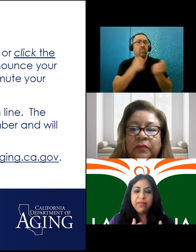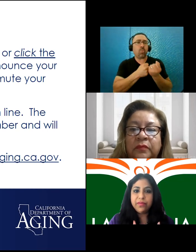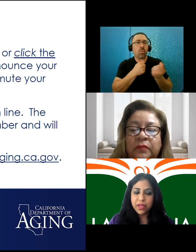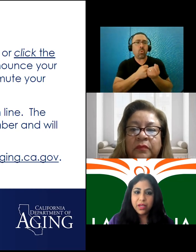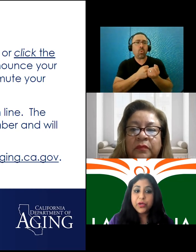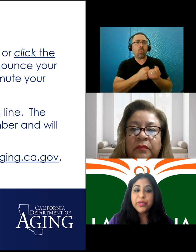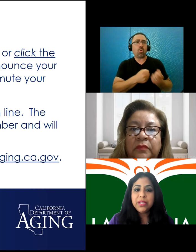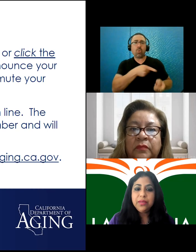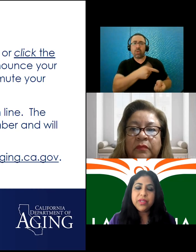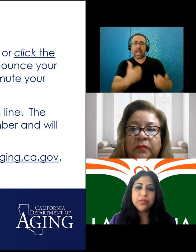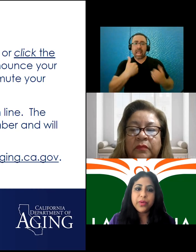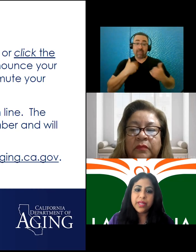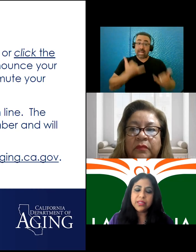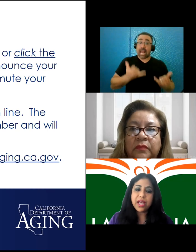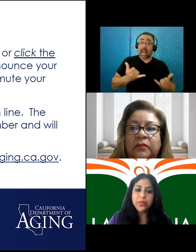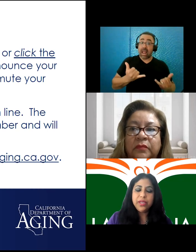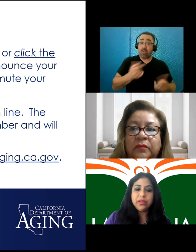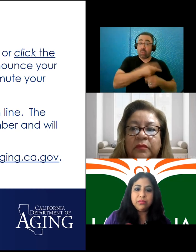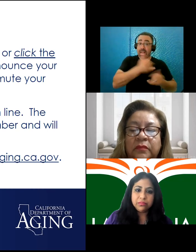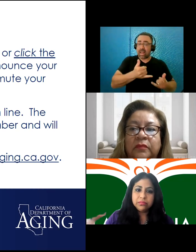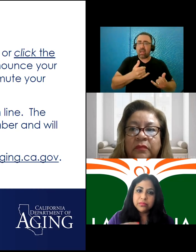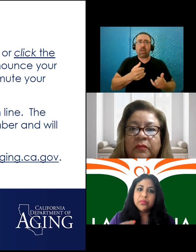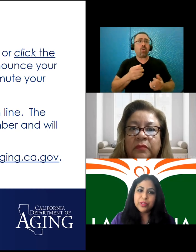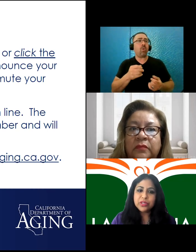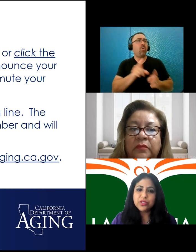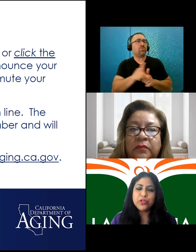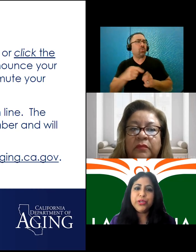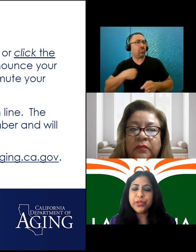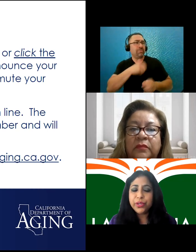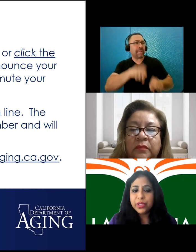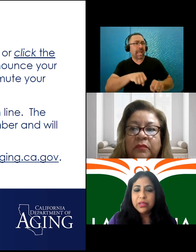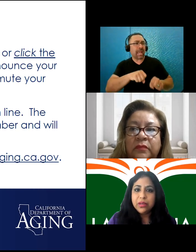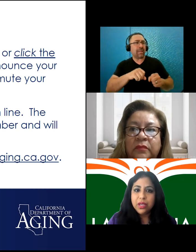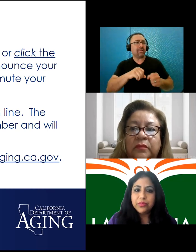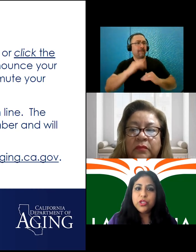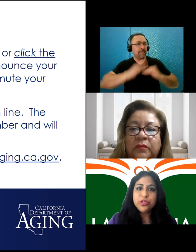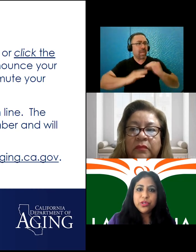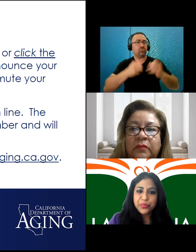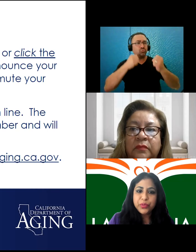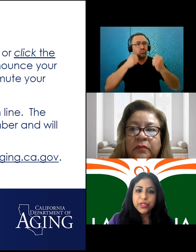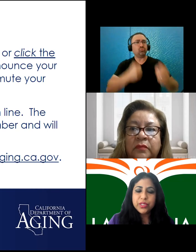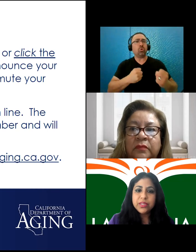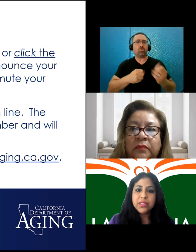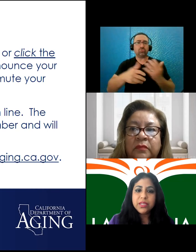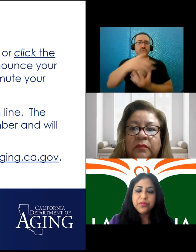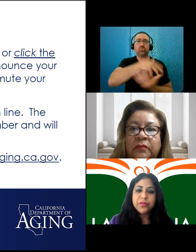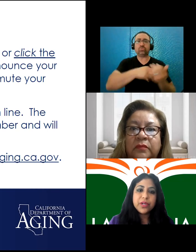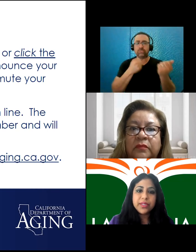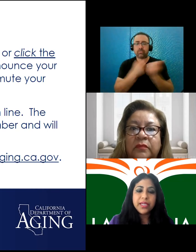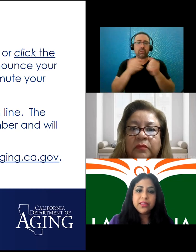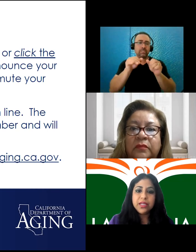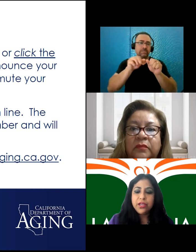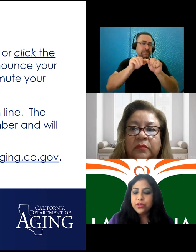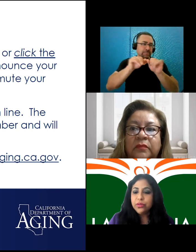they have currently, as well as how we can build a stronger social support system for